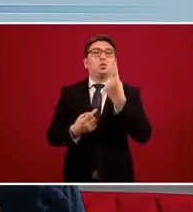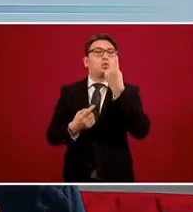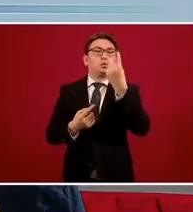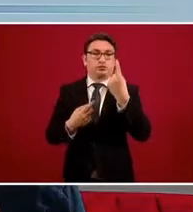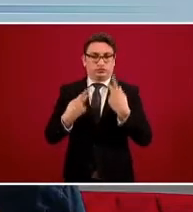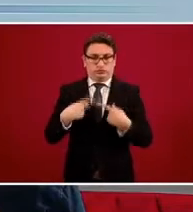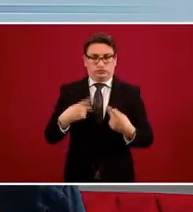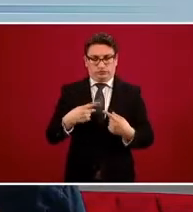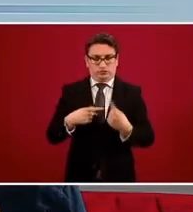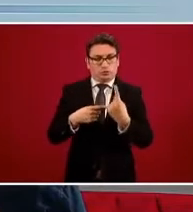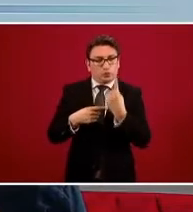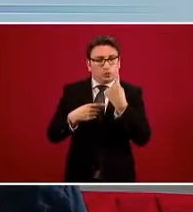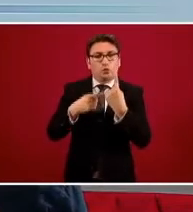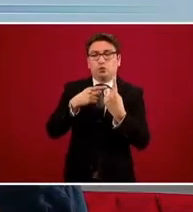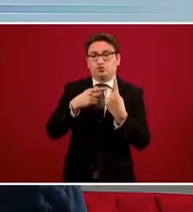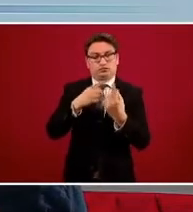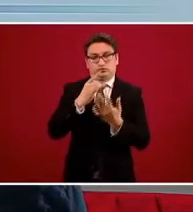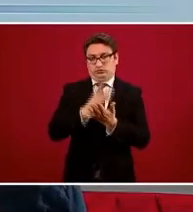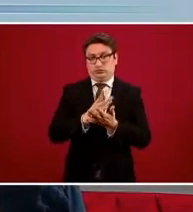populations.